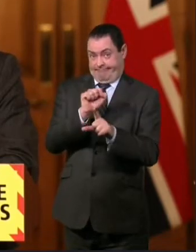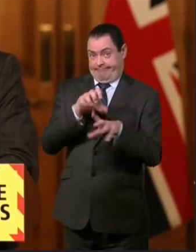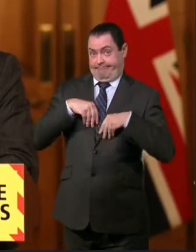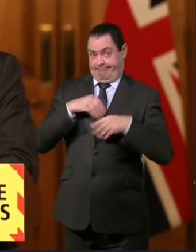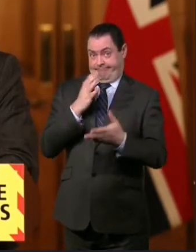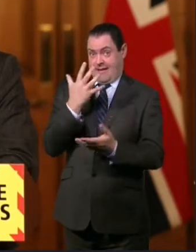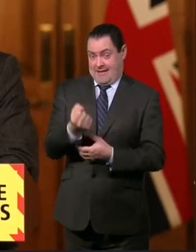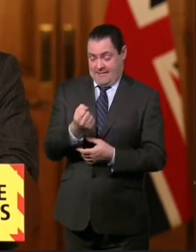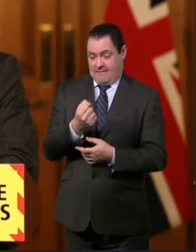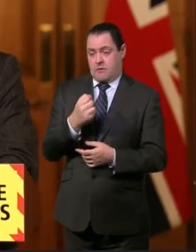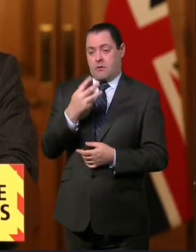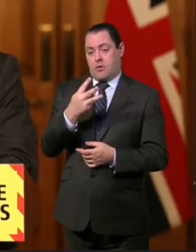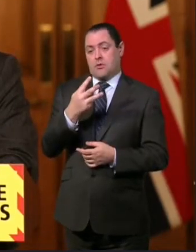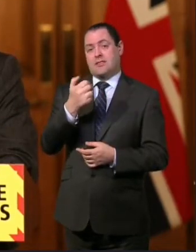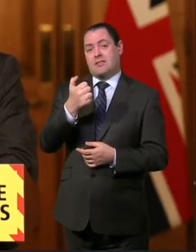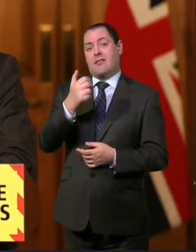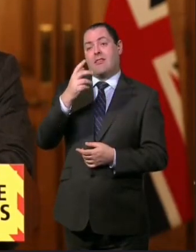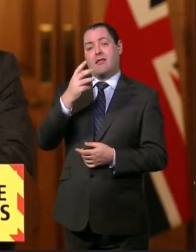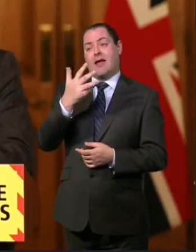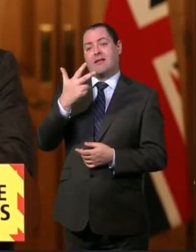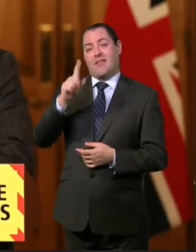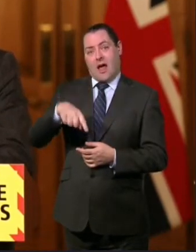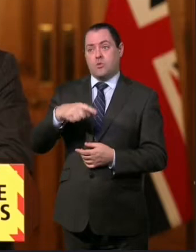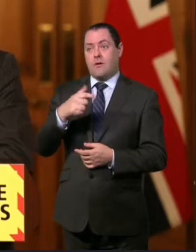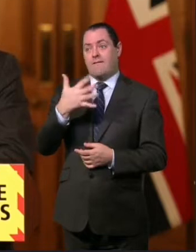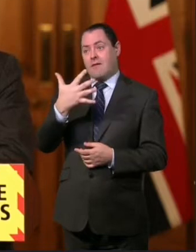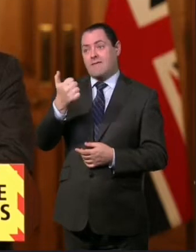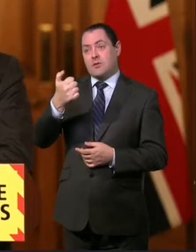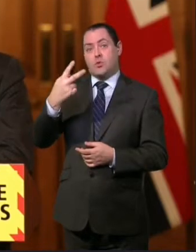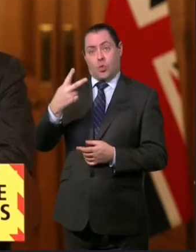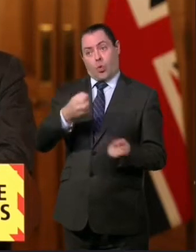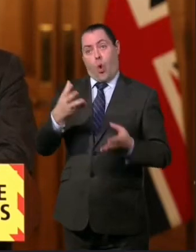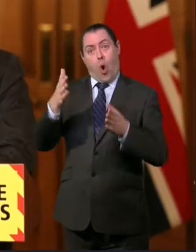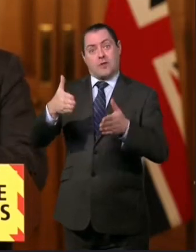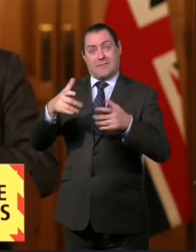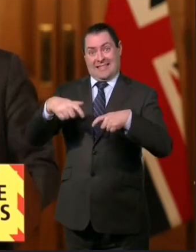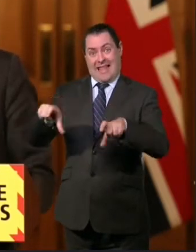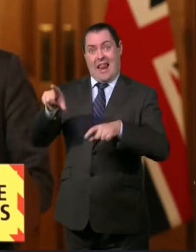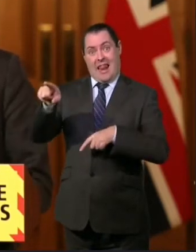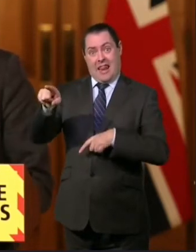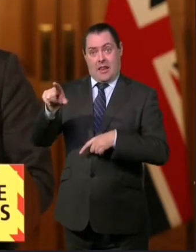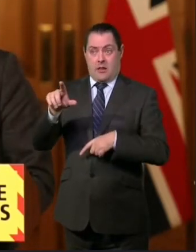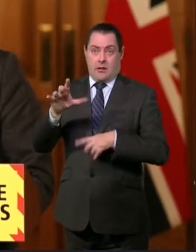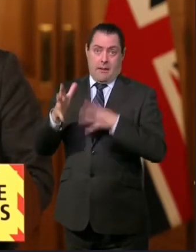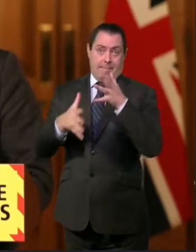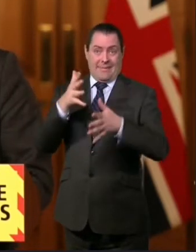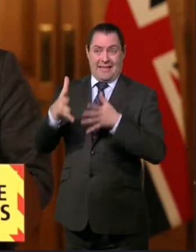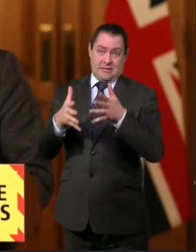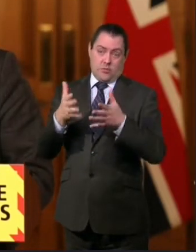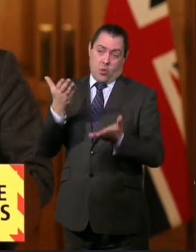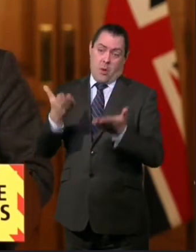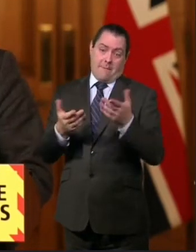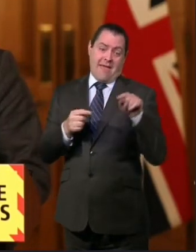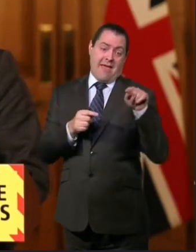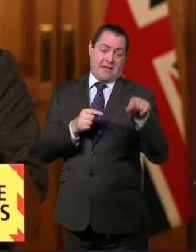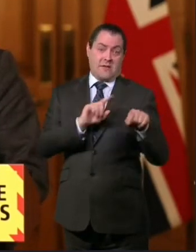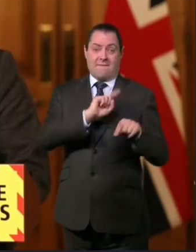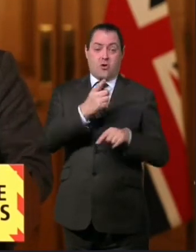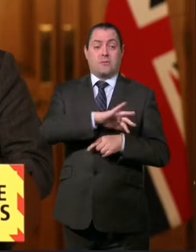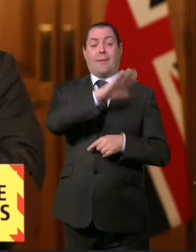38,562 COVID patients now in hospital. That's 78% higher than the first peak in